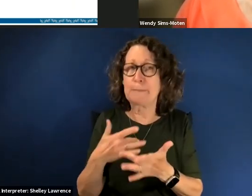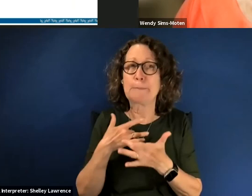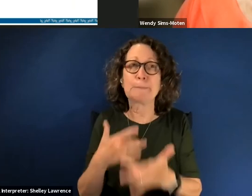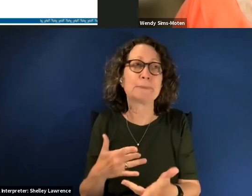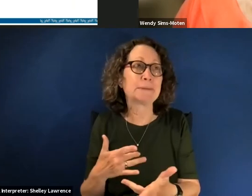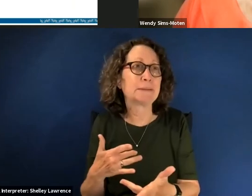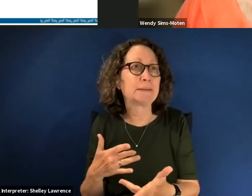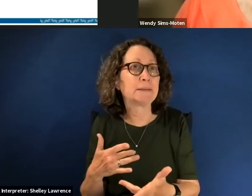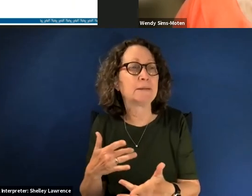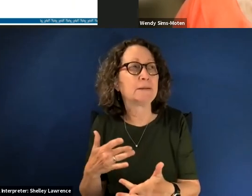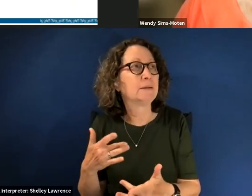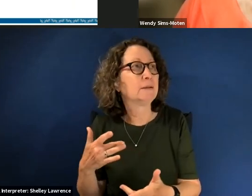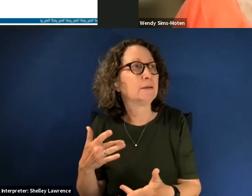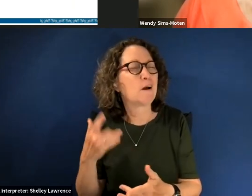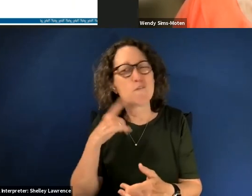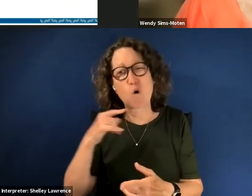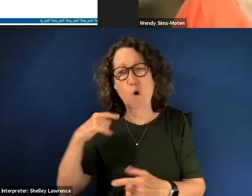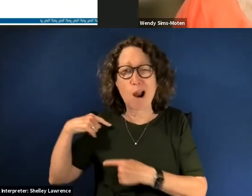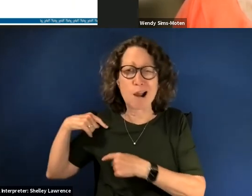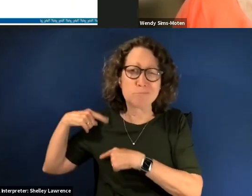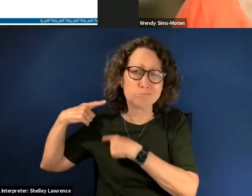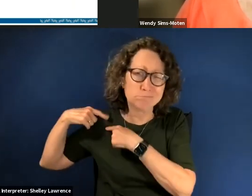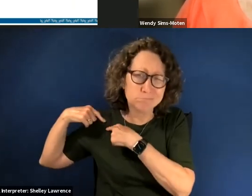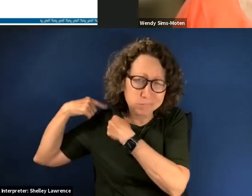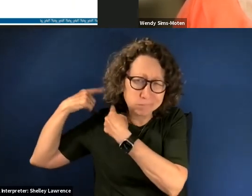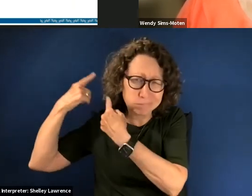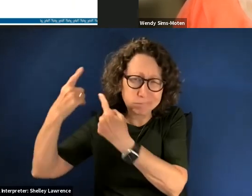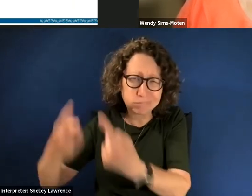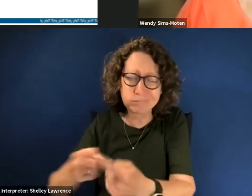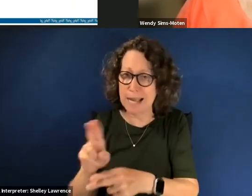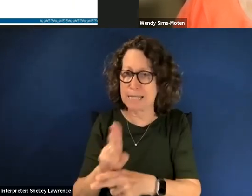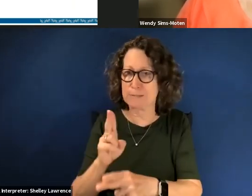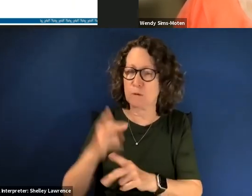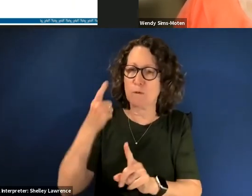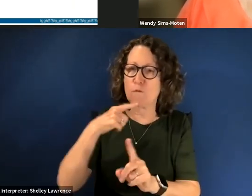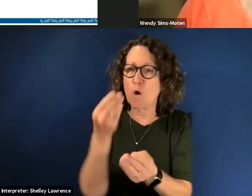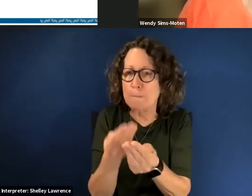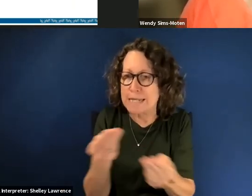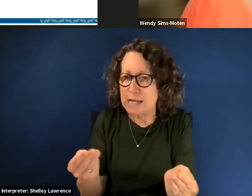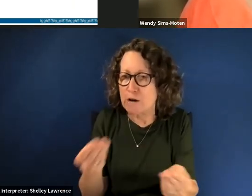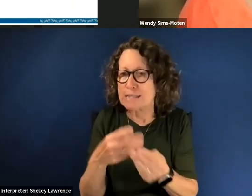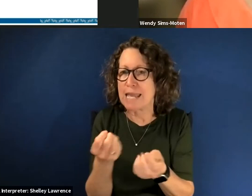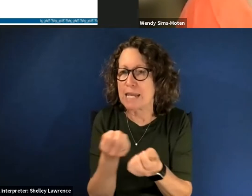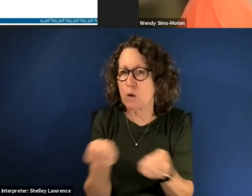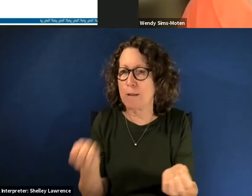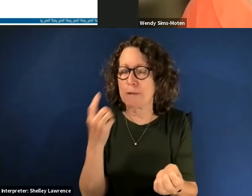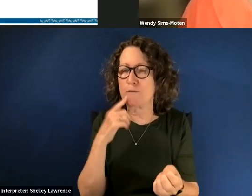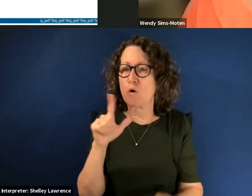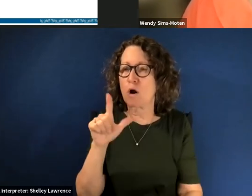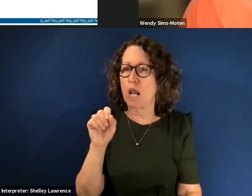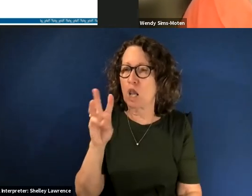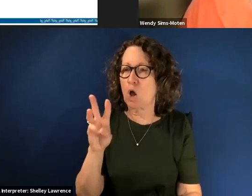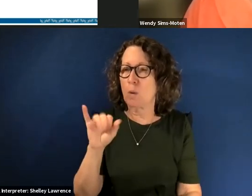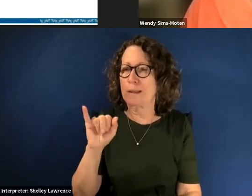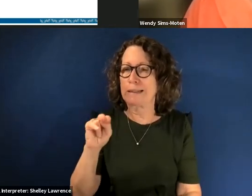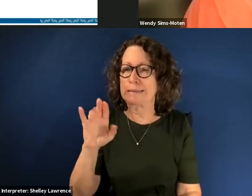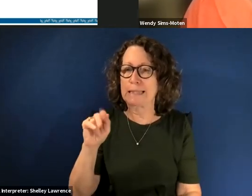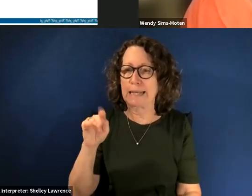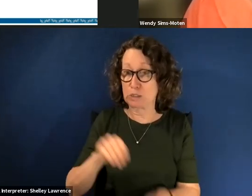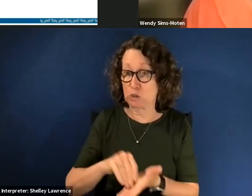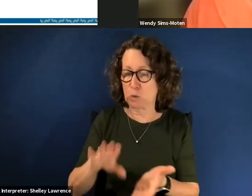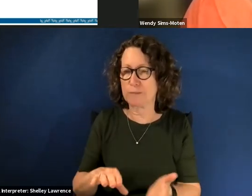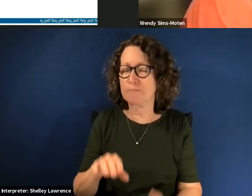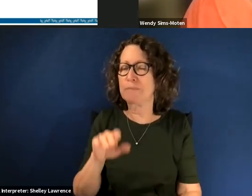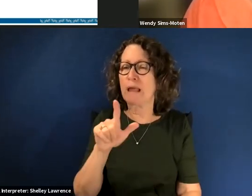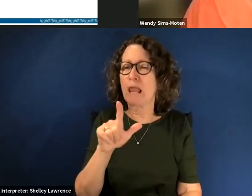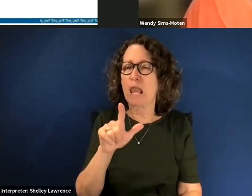historically for decades has been used only for materials and equipment for low incidence students. Low